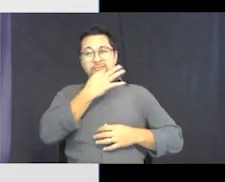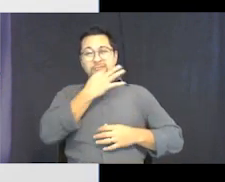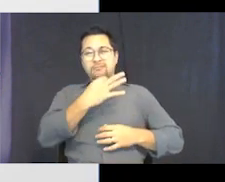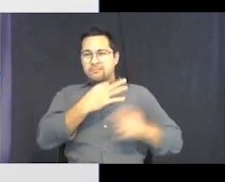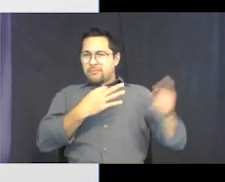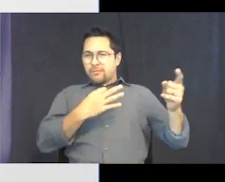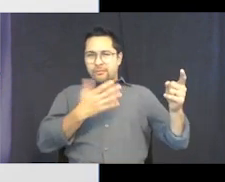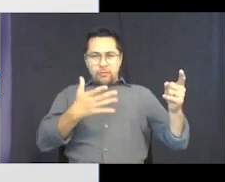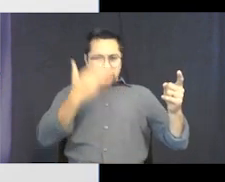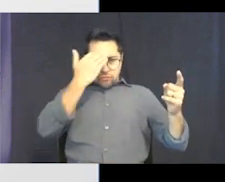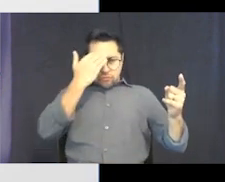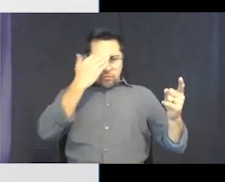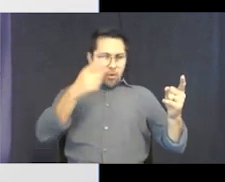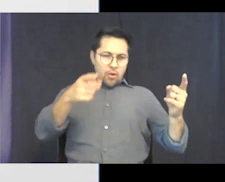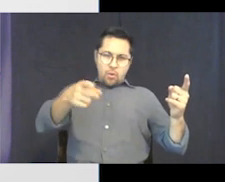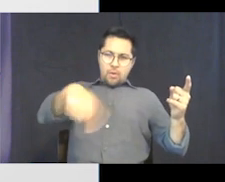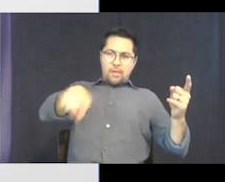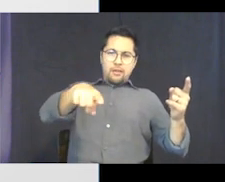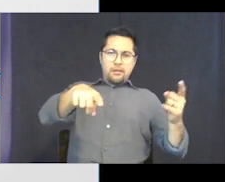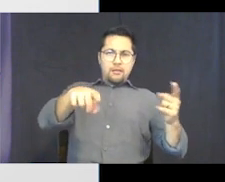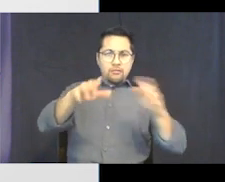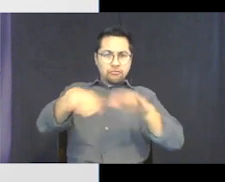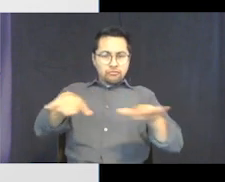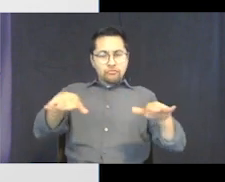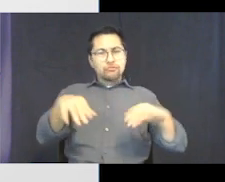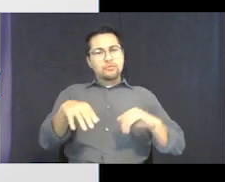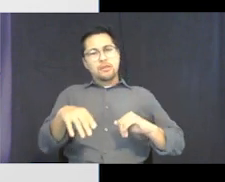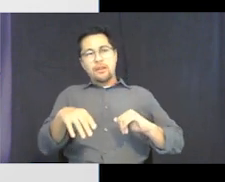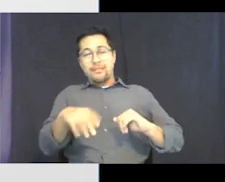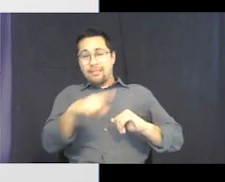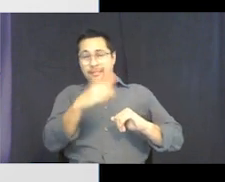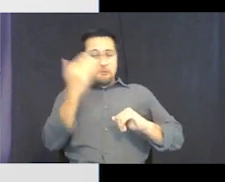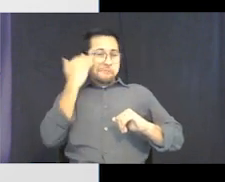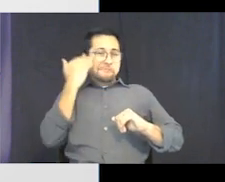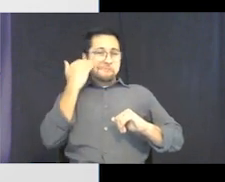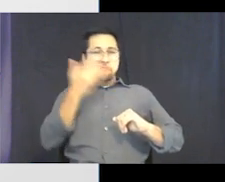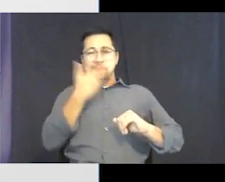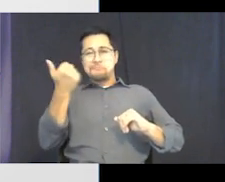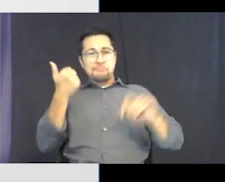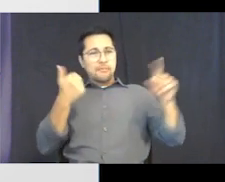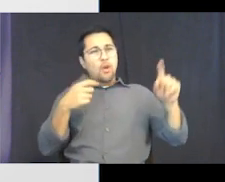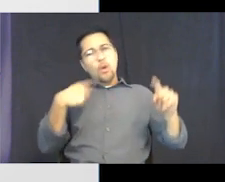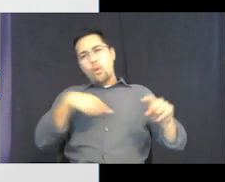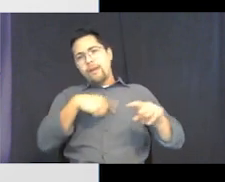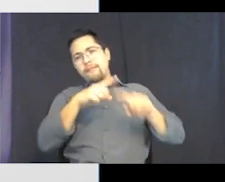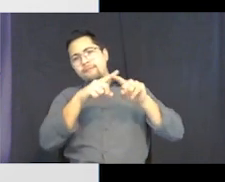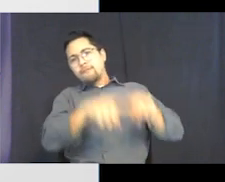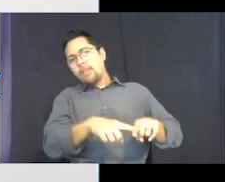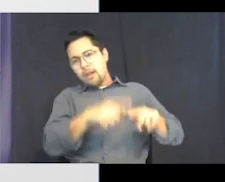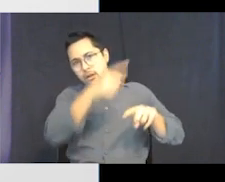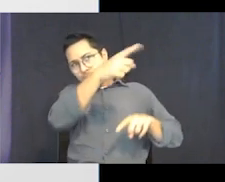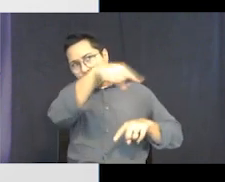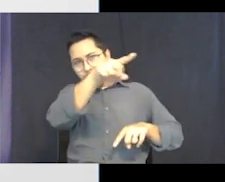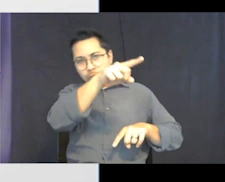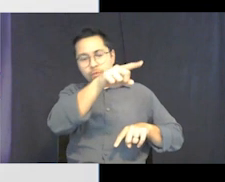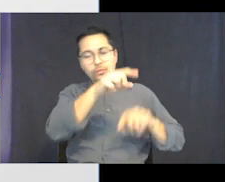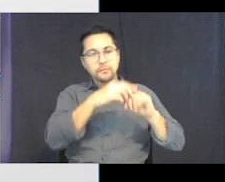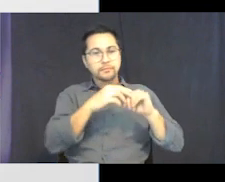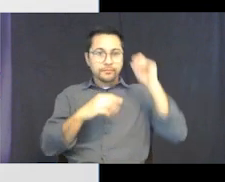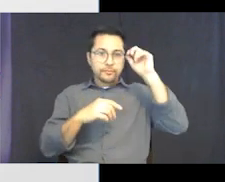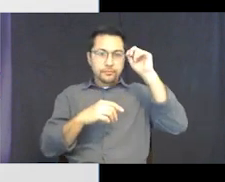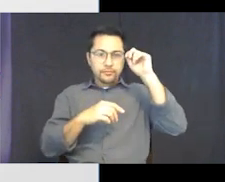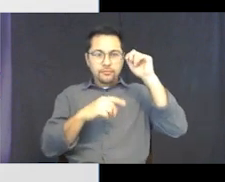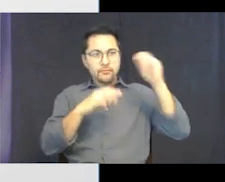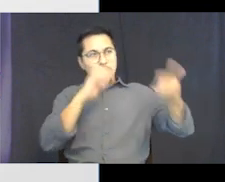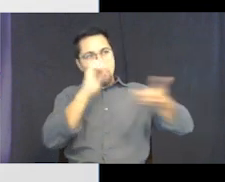Families know their children and their partners best, and we need to rely upon you all as the